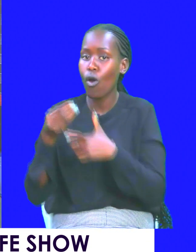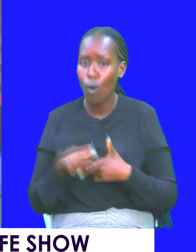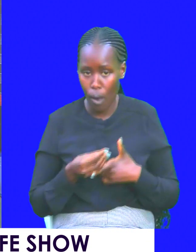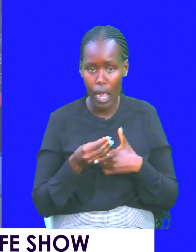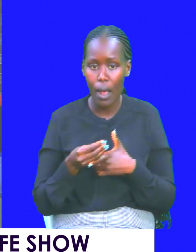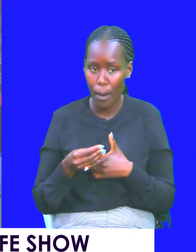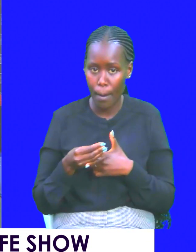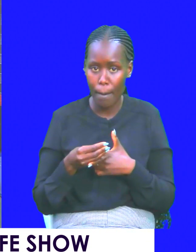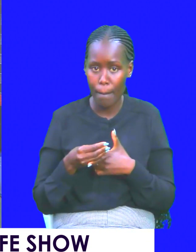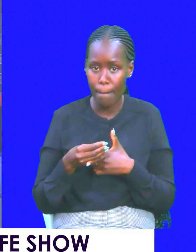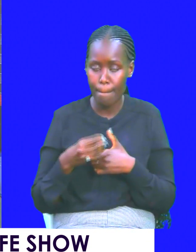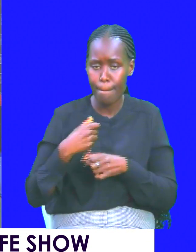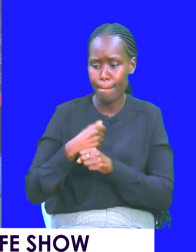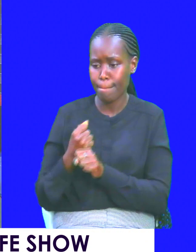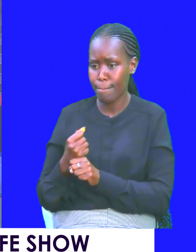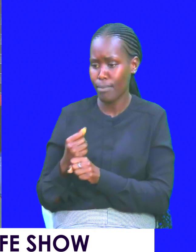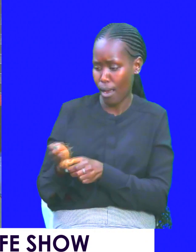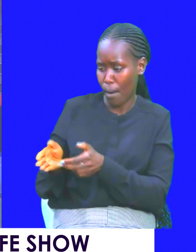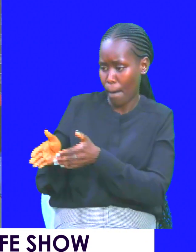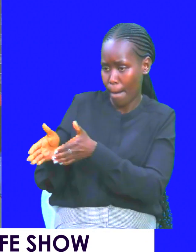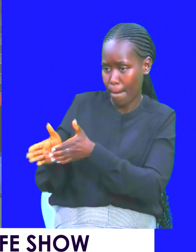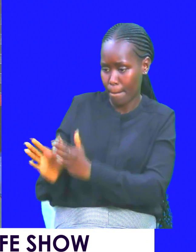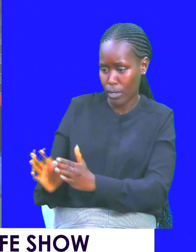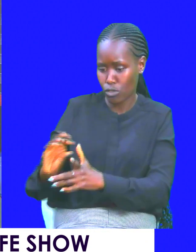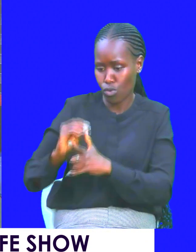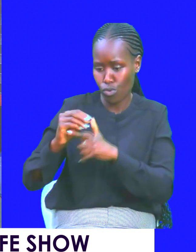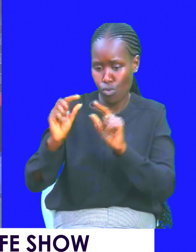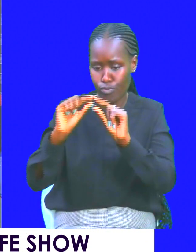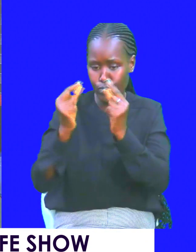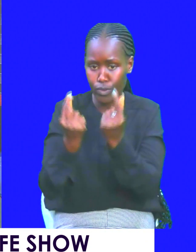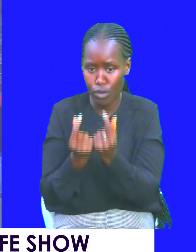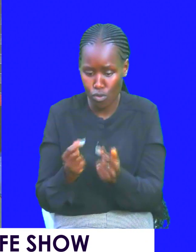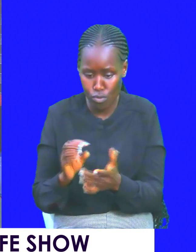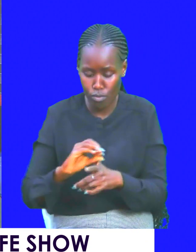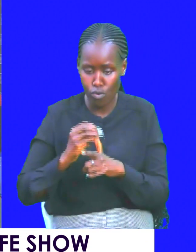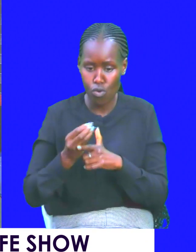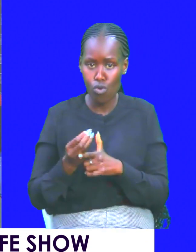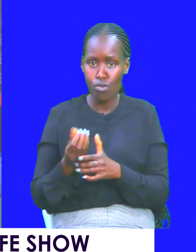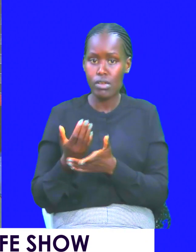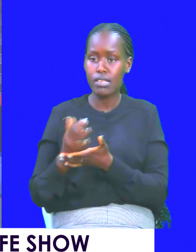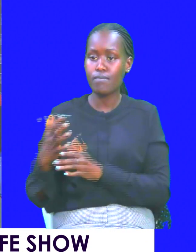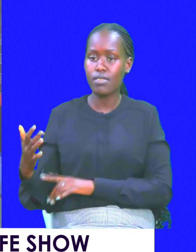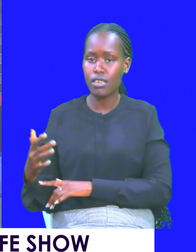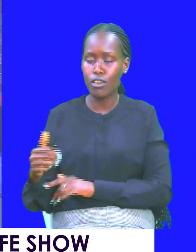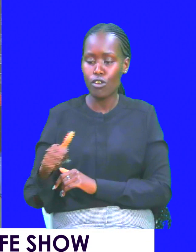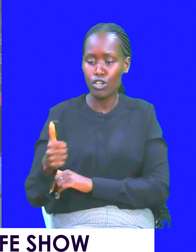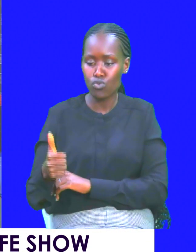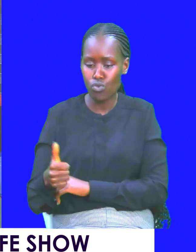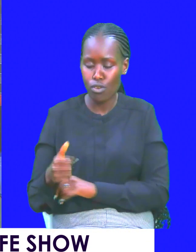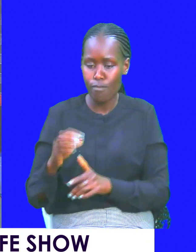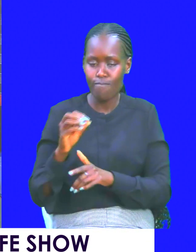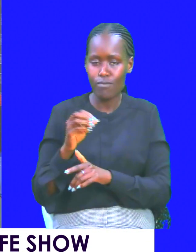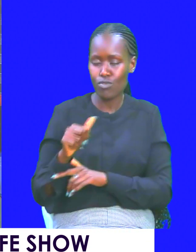affiliating somebody or someone or a group or something to something else. Yeah, that is also